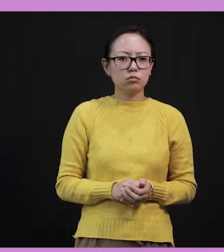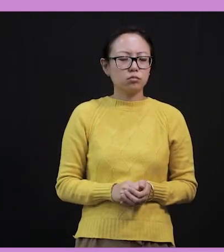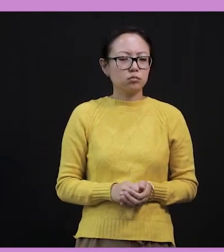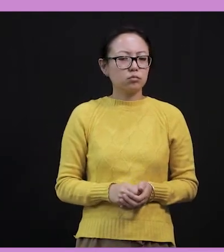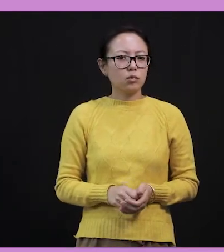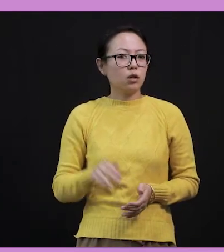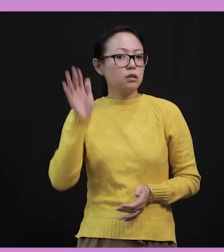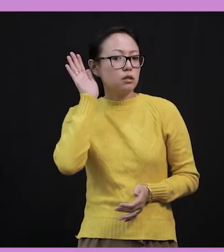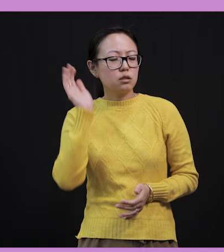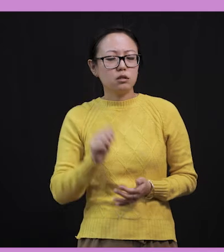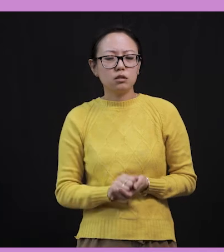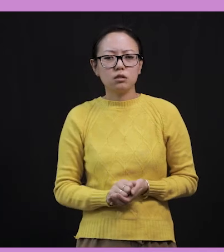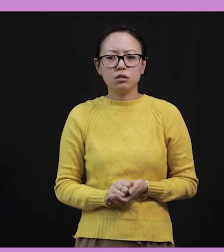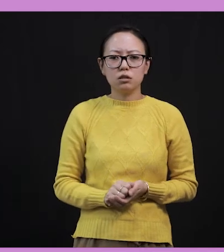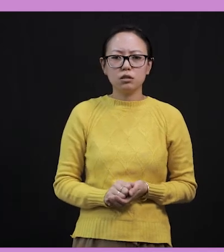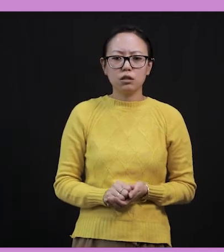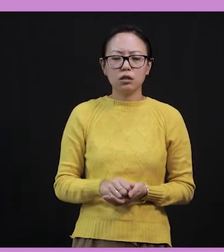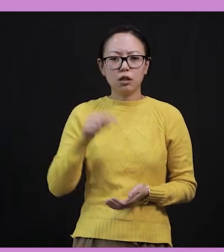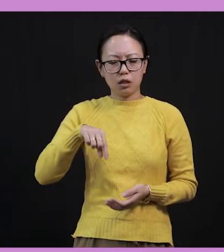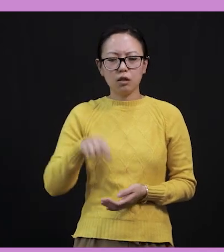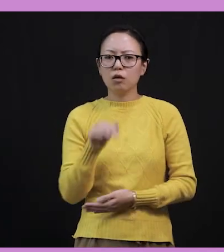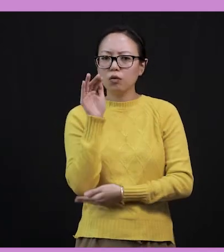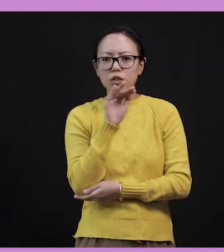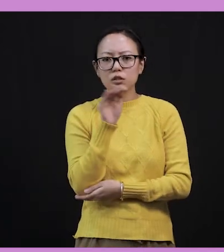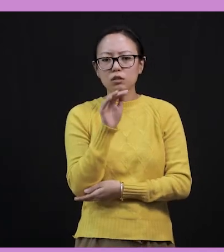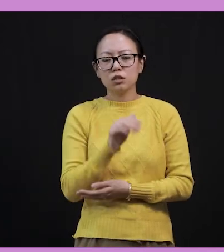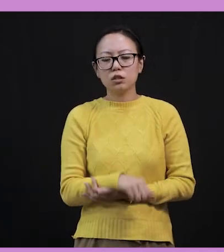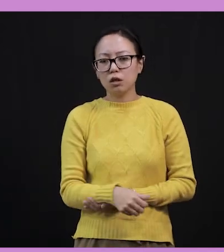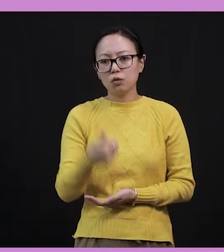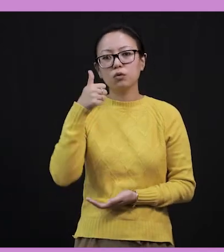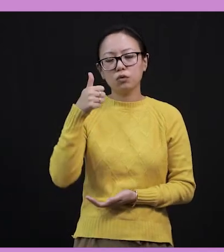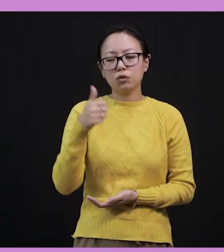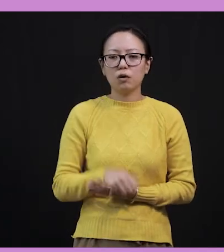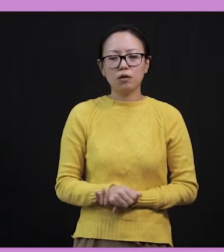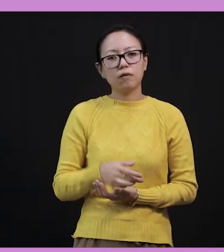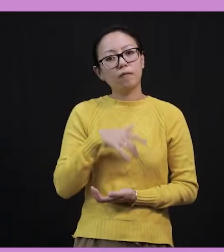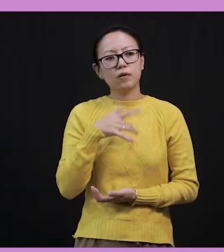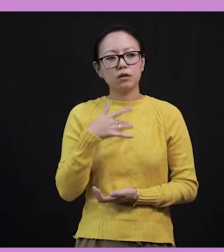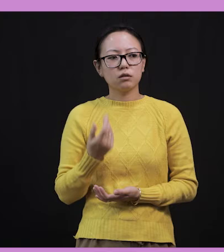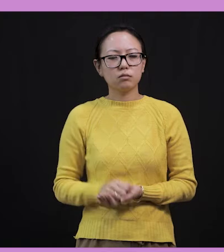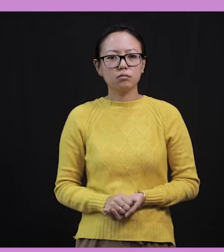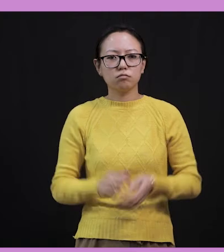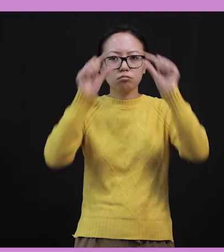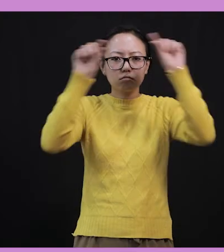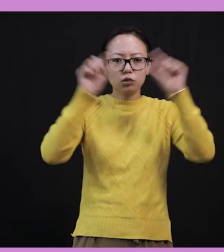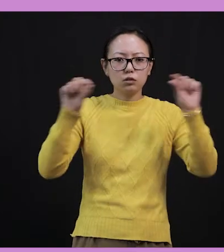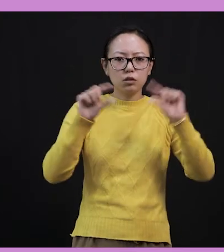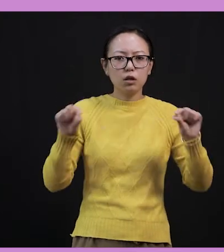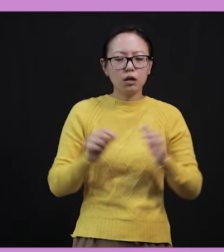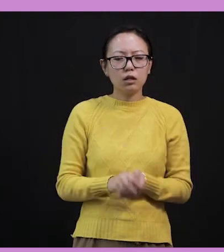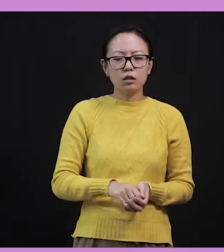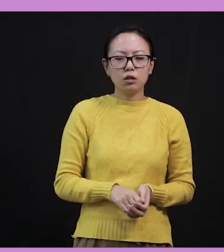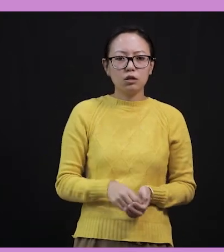attitude towards snakes? So remember, it's the mother dear who says that you don't have to be, but you have to give